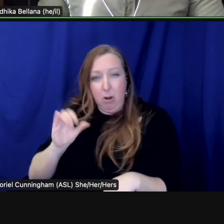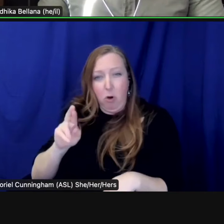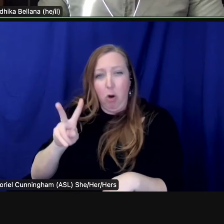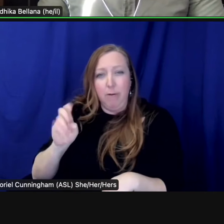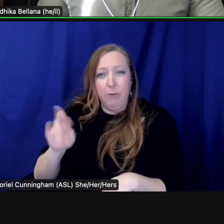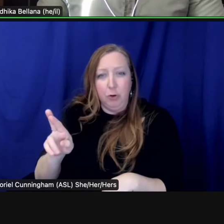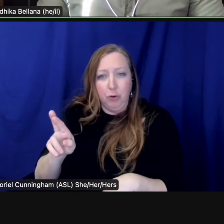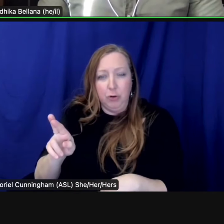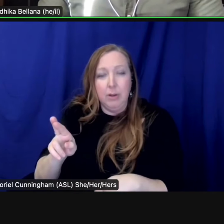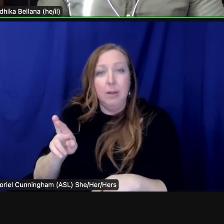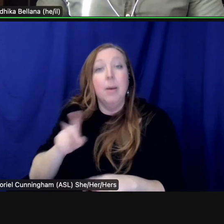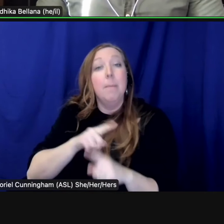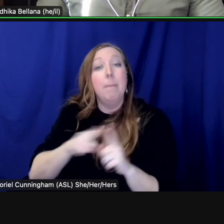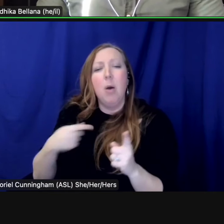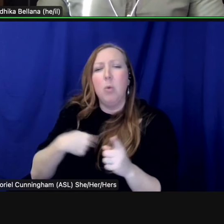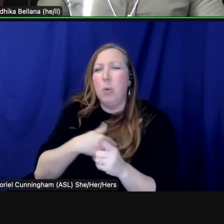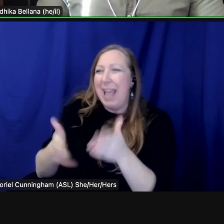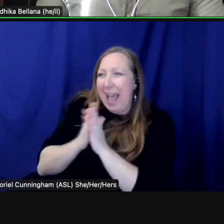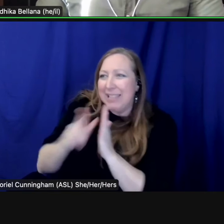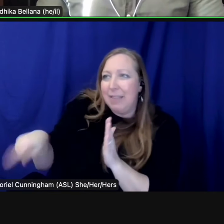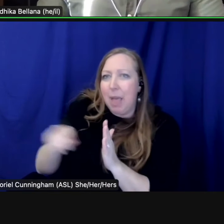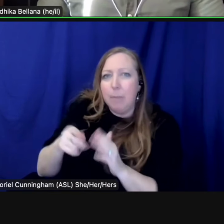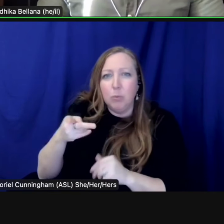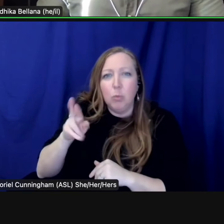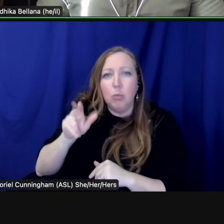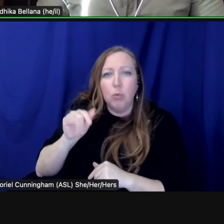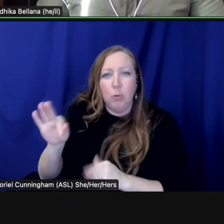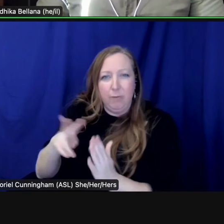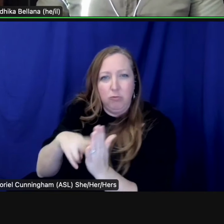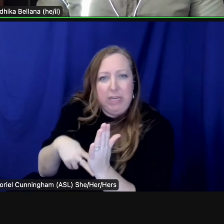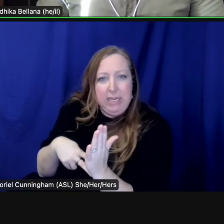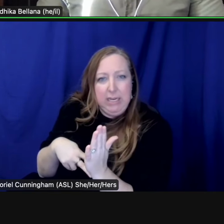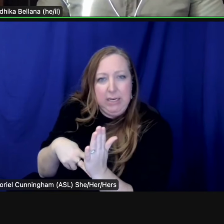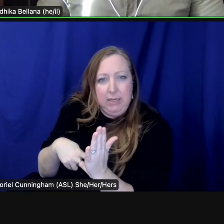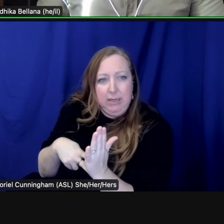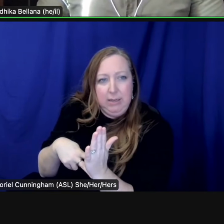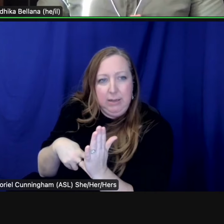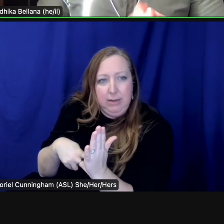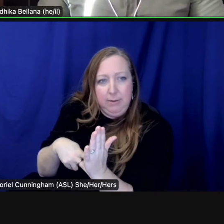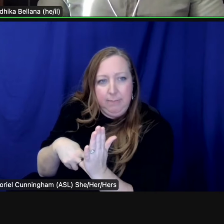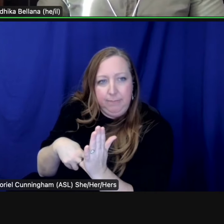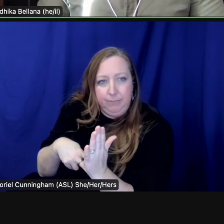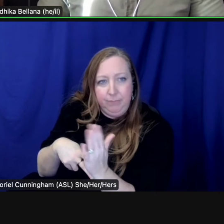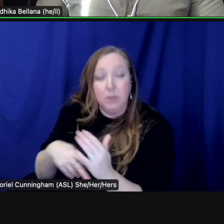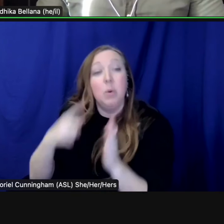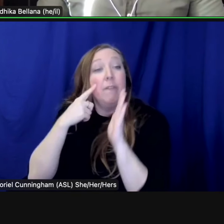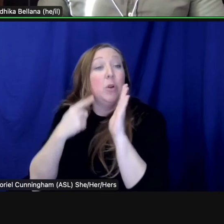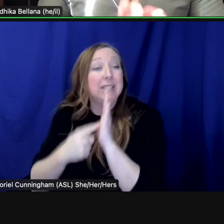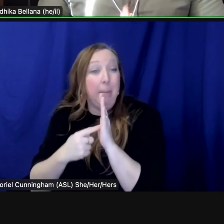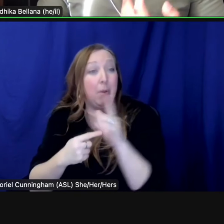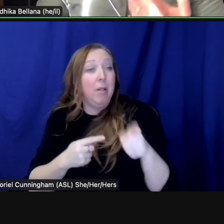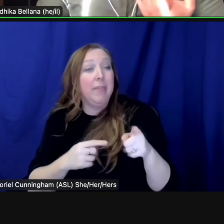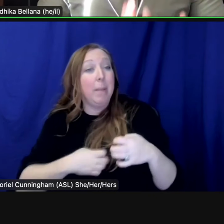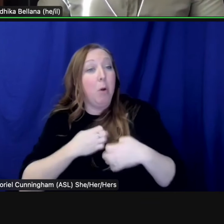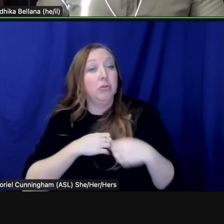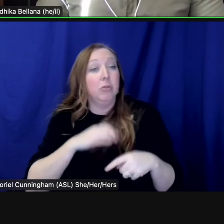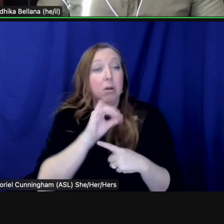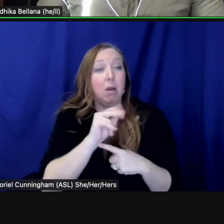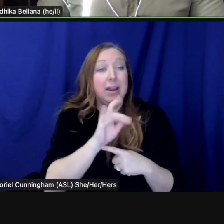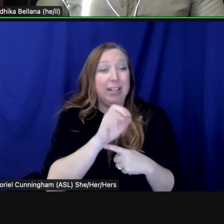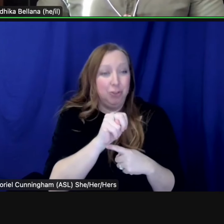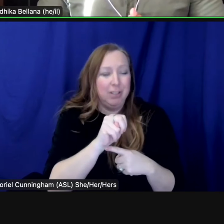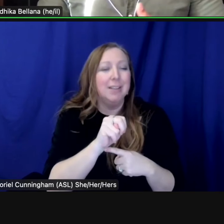proofreading condition. And you might notice that in the story written here, there was a typo. So we actually embedded